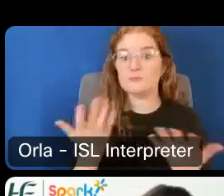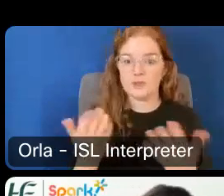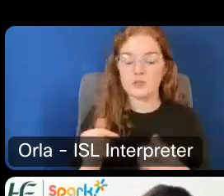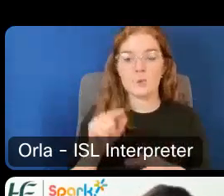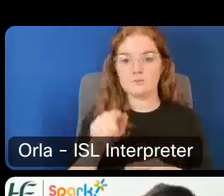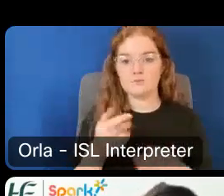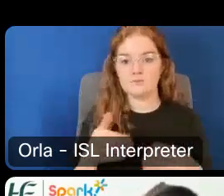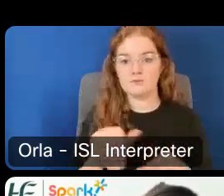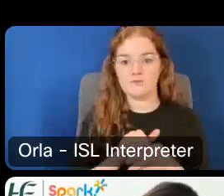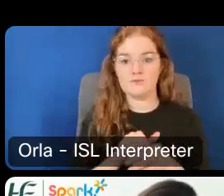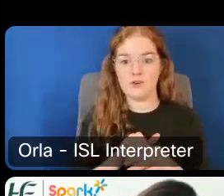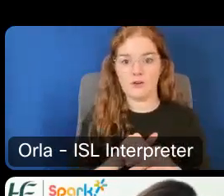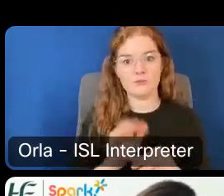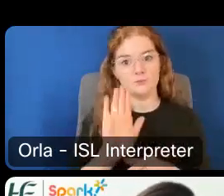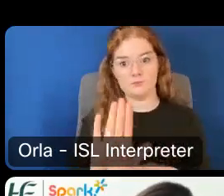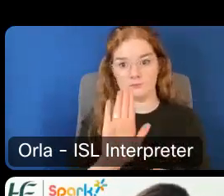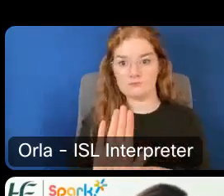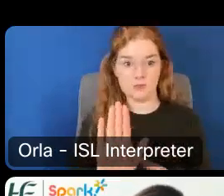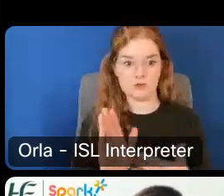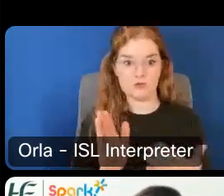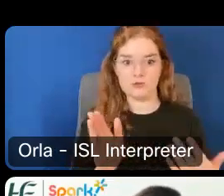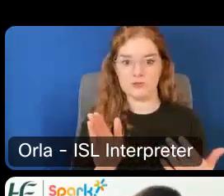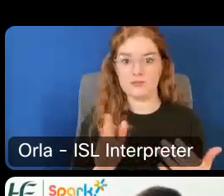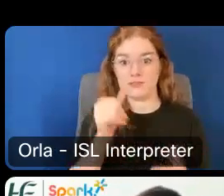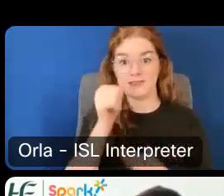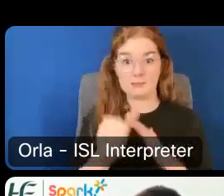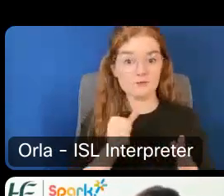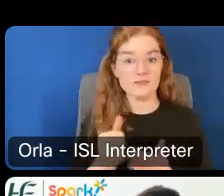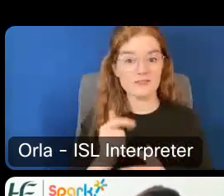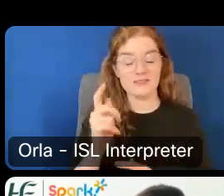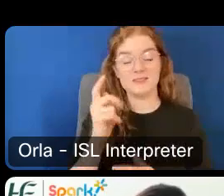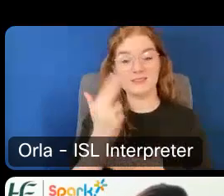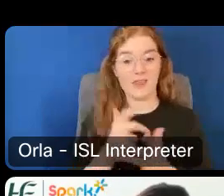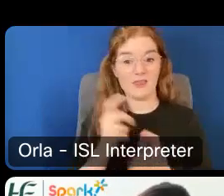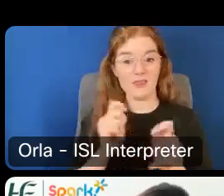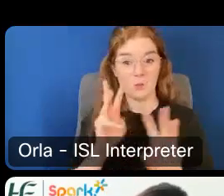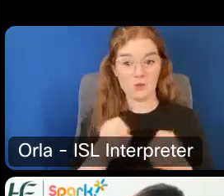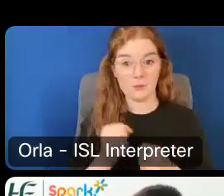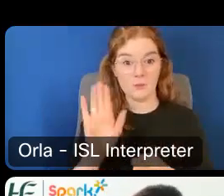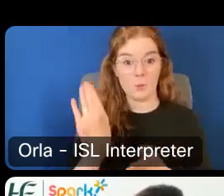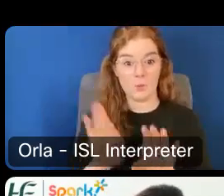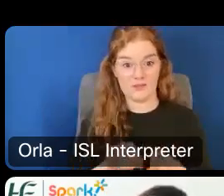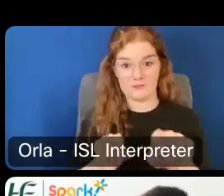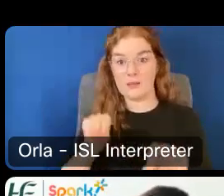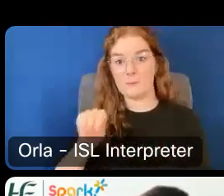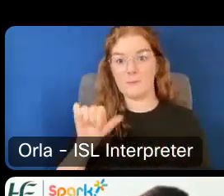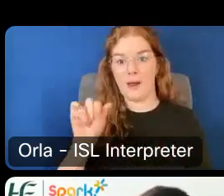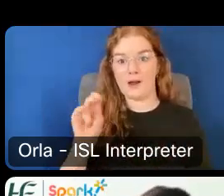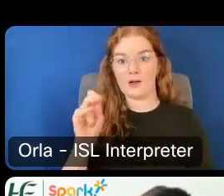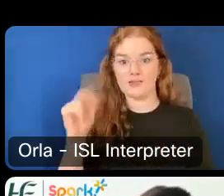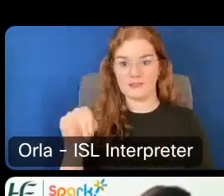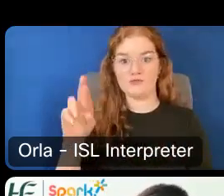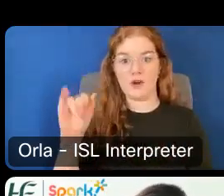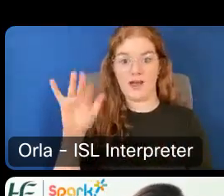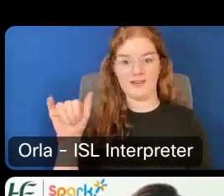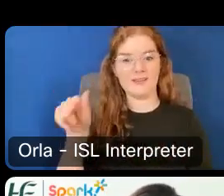an obligatory, I suppose, experience in design thinking workshop with Martin Ryan, who is a design